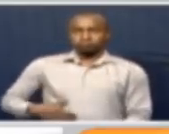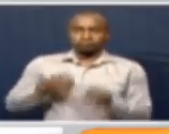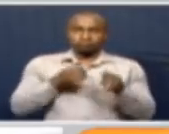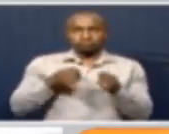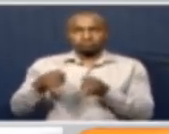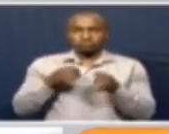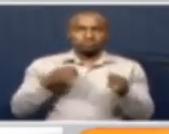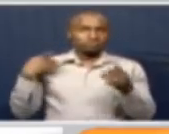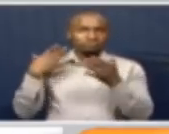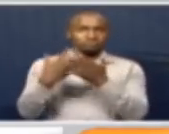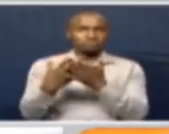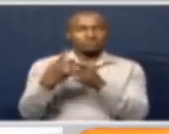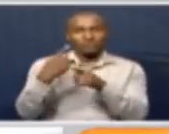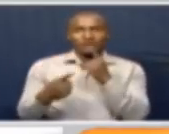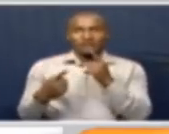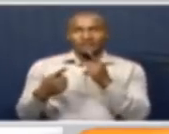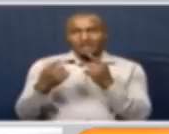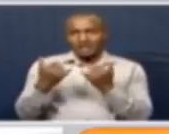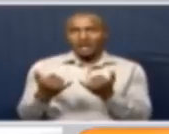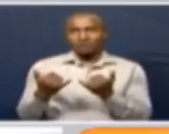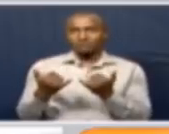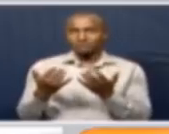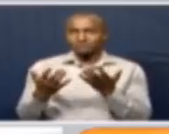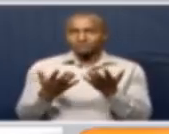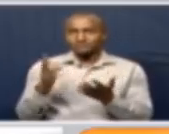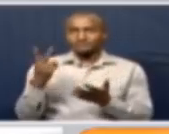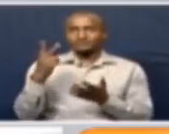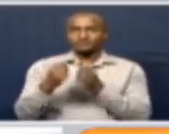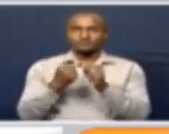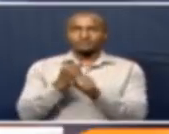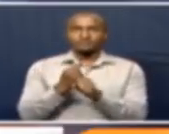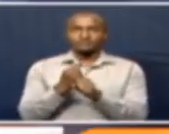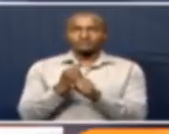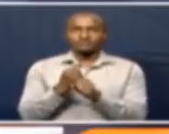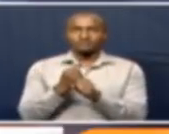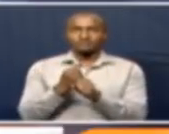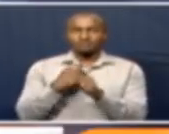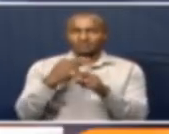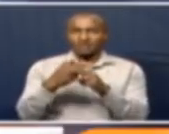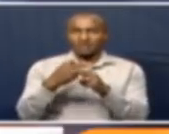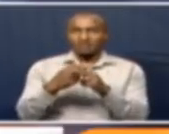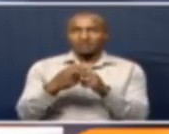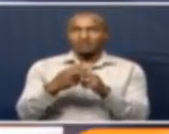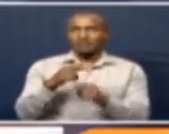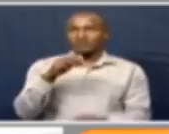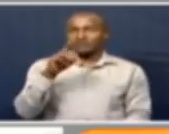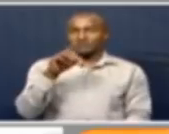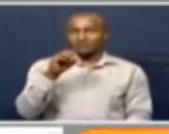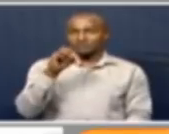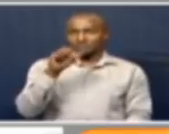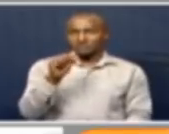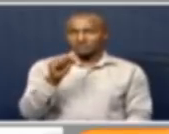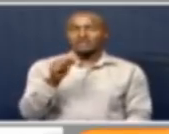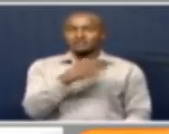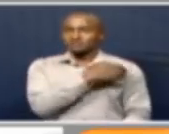modeling for a year, so like this is my second year. Yeah. My name is Dawson Amol. I'm a fashion